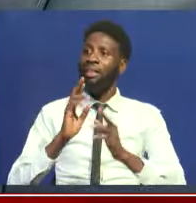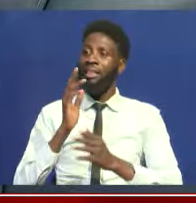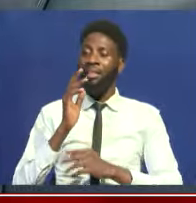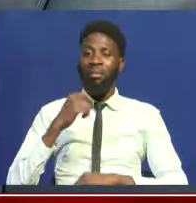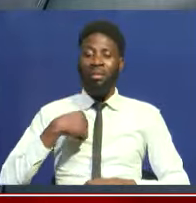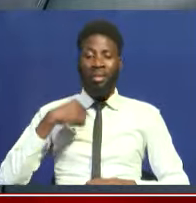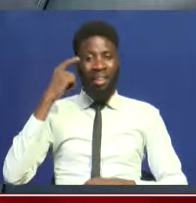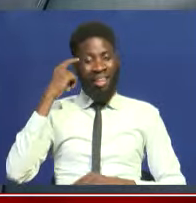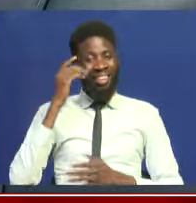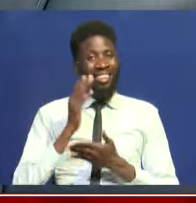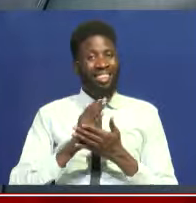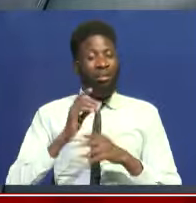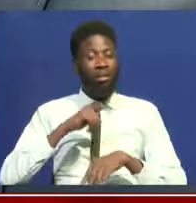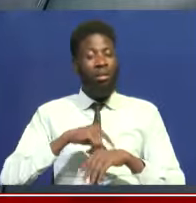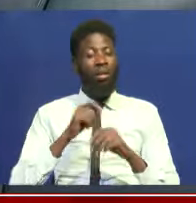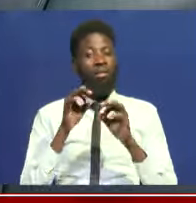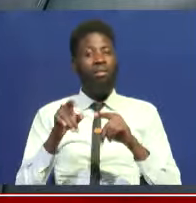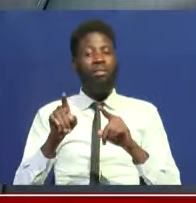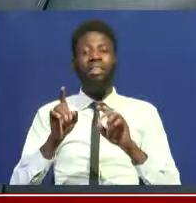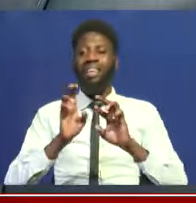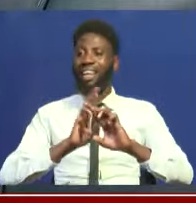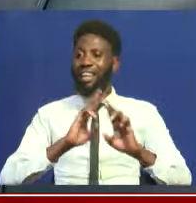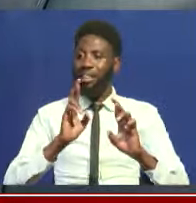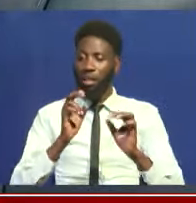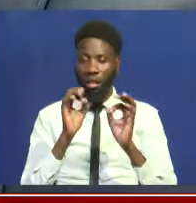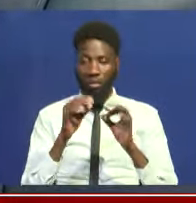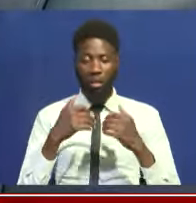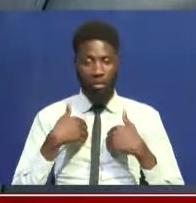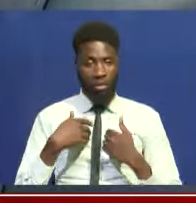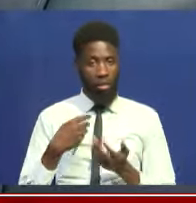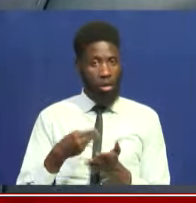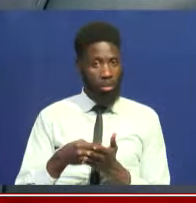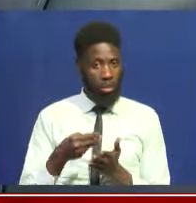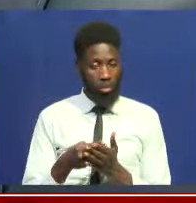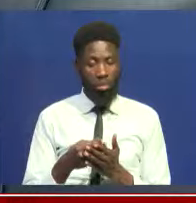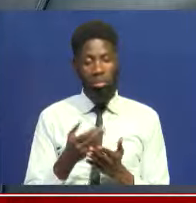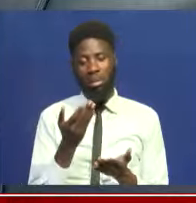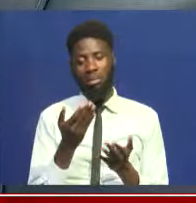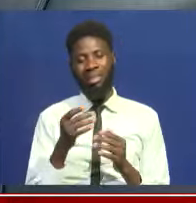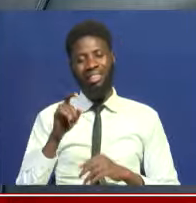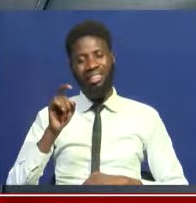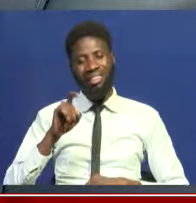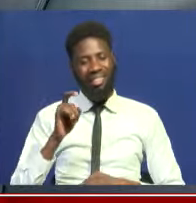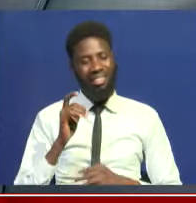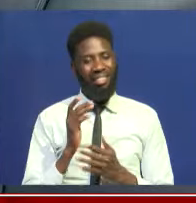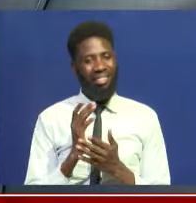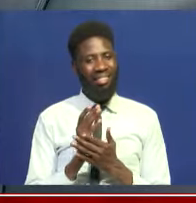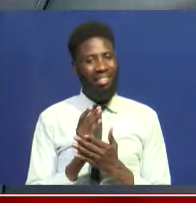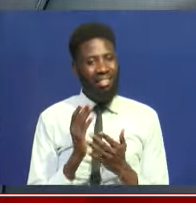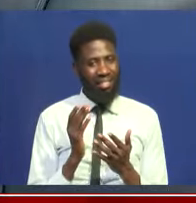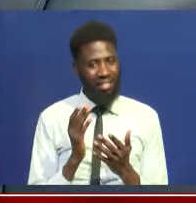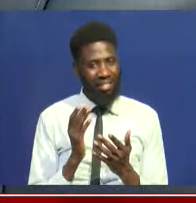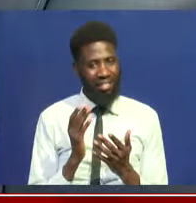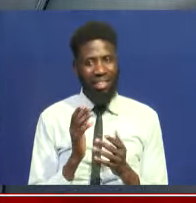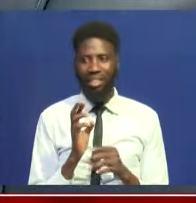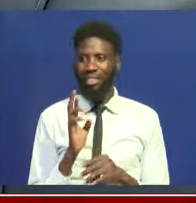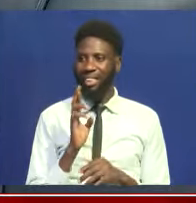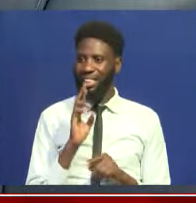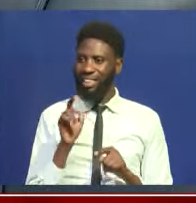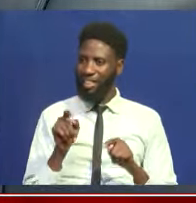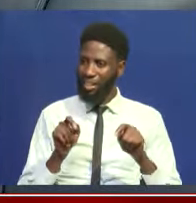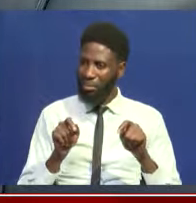sometimes, even if they're ready, and even if you have the capital, you might need some sort of risk